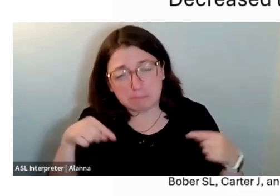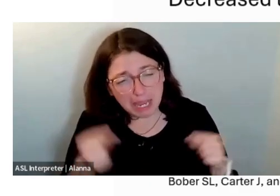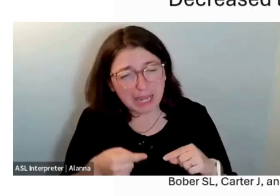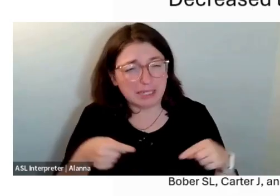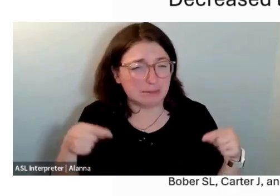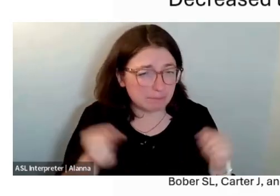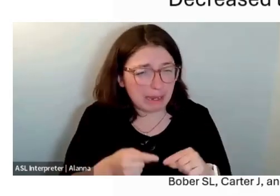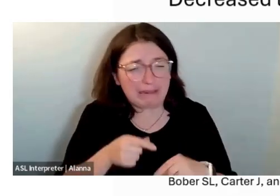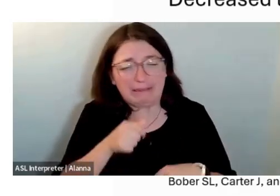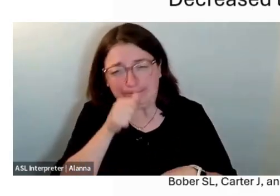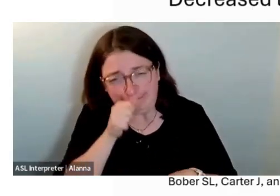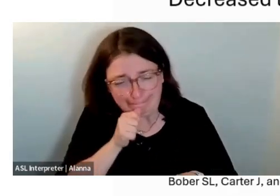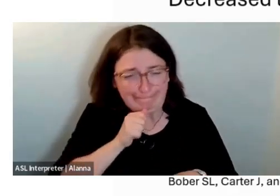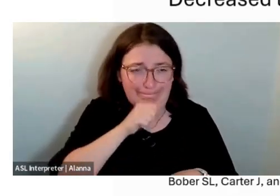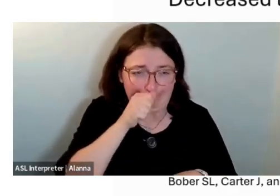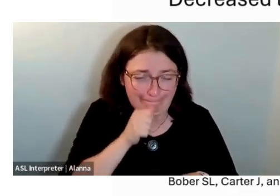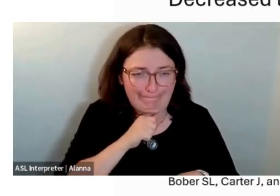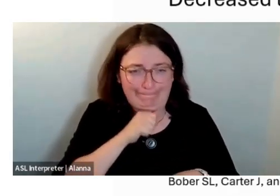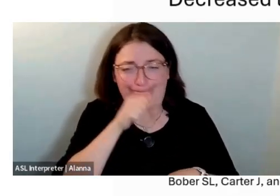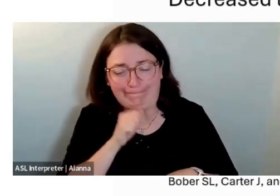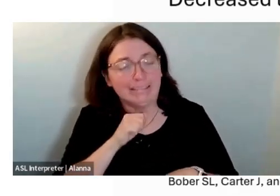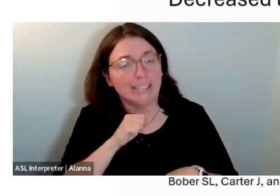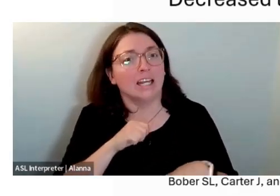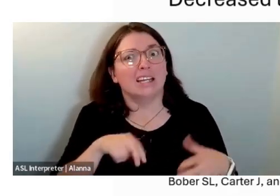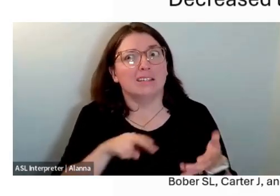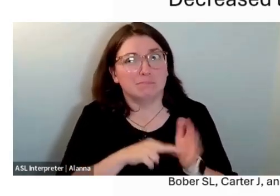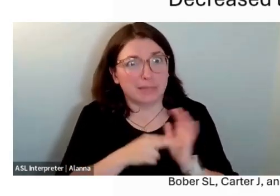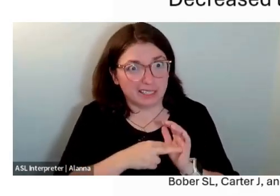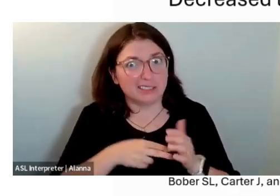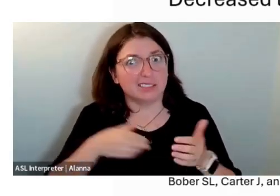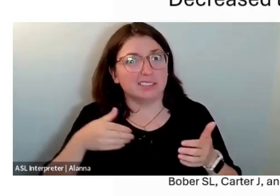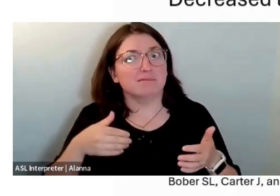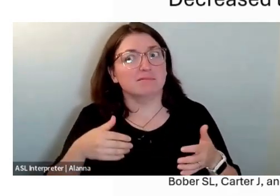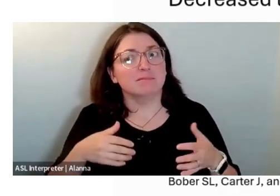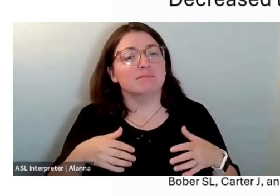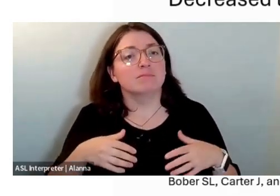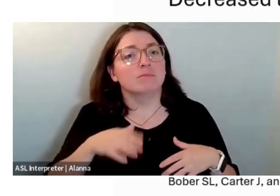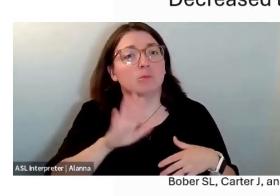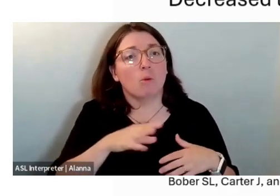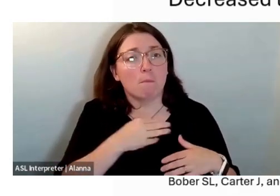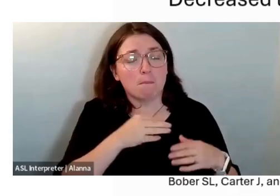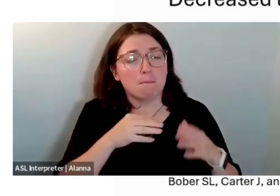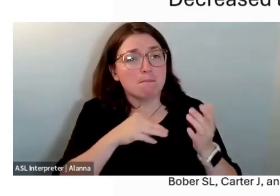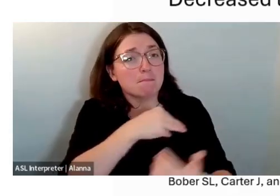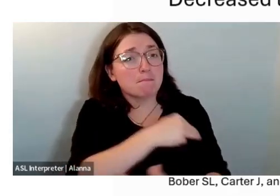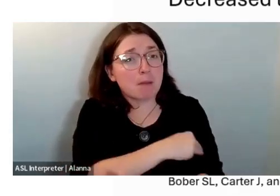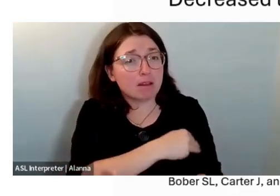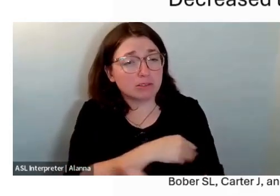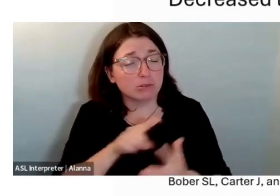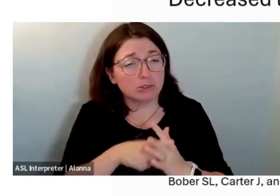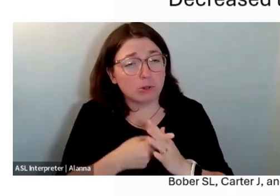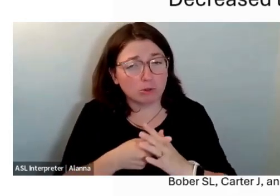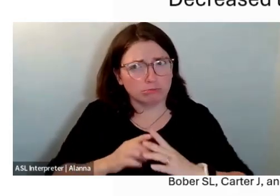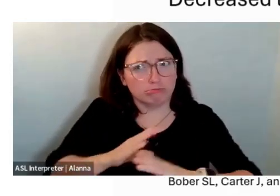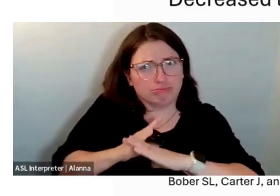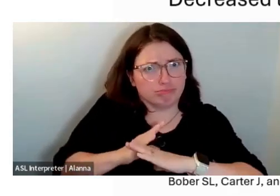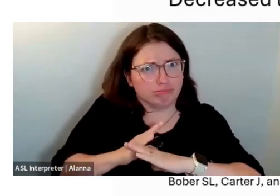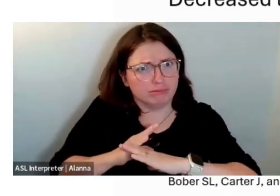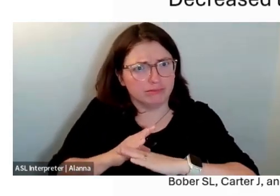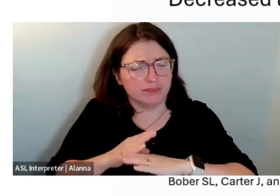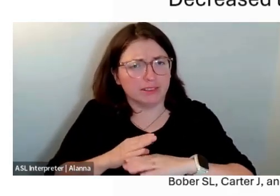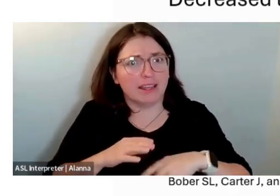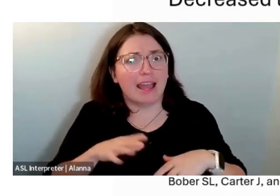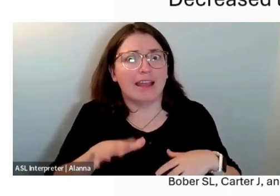in anticipation, which can create even more pain and sometimes contribute to more persistent tight pelvic